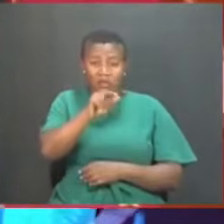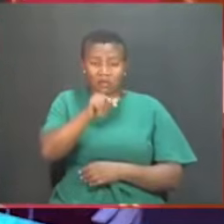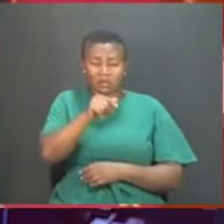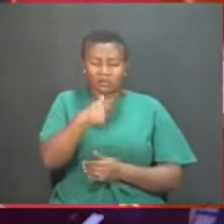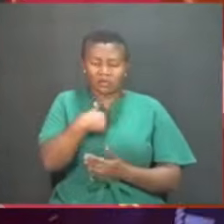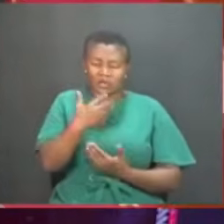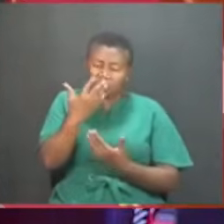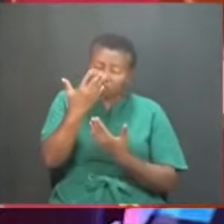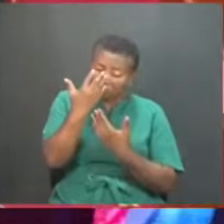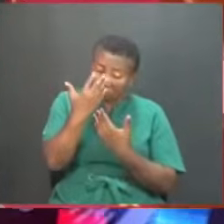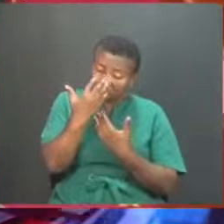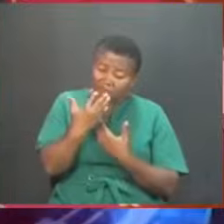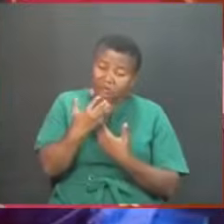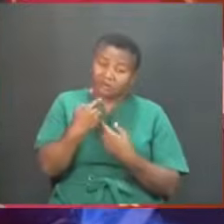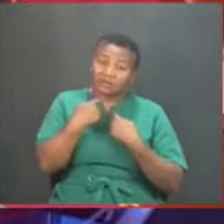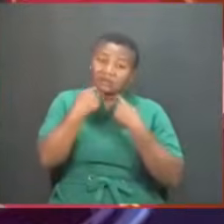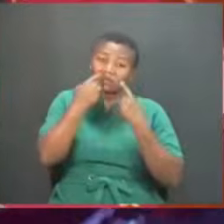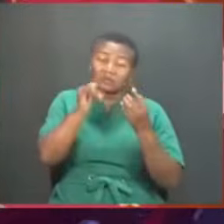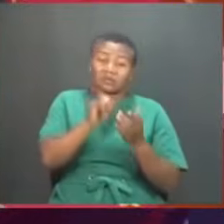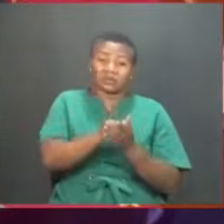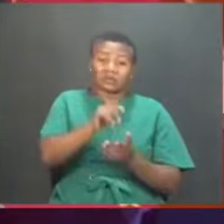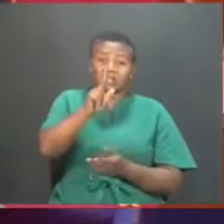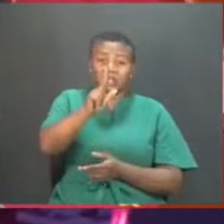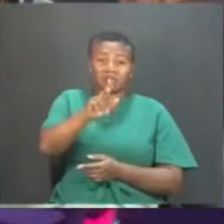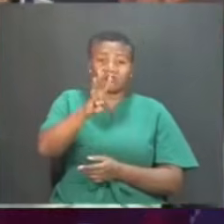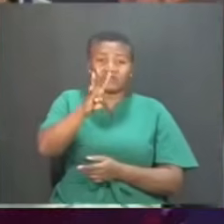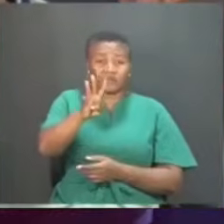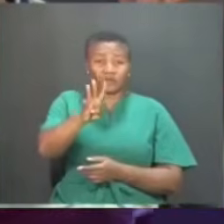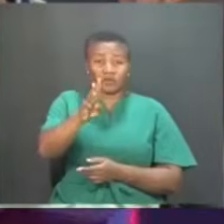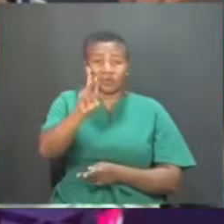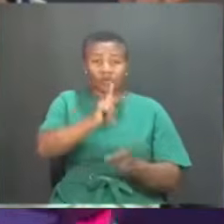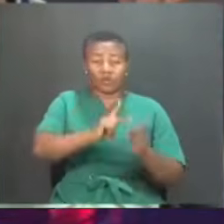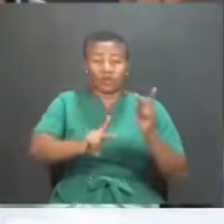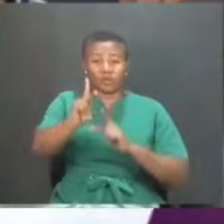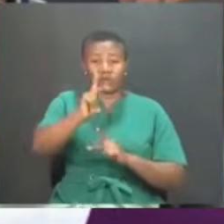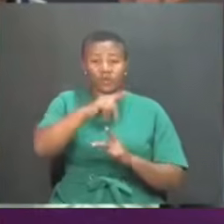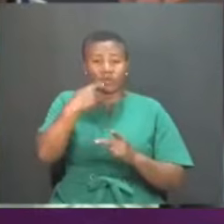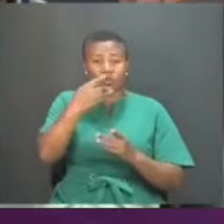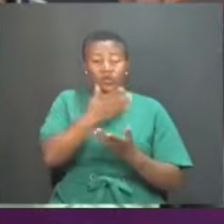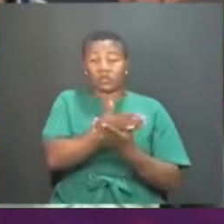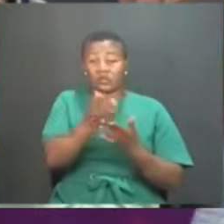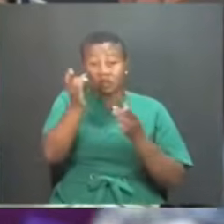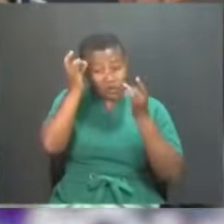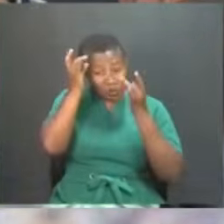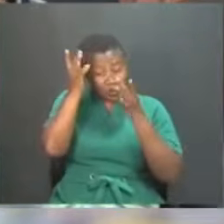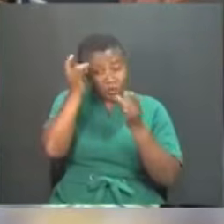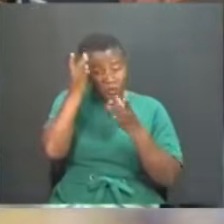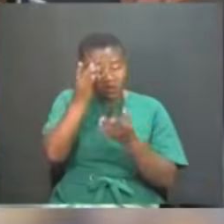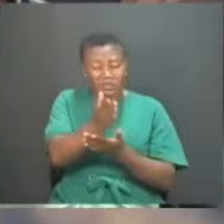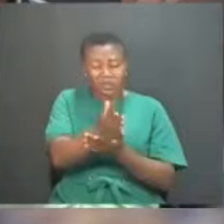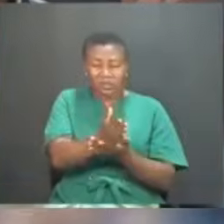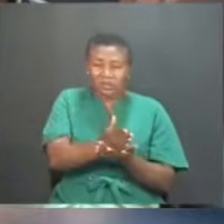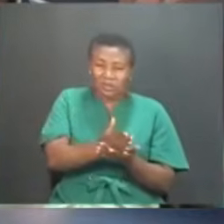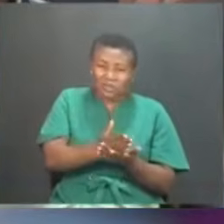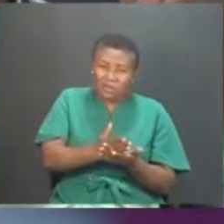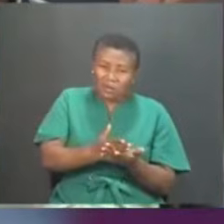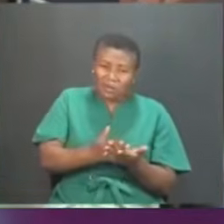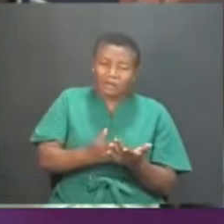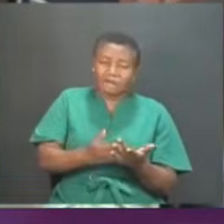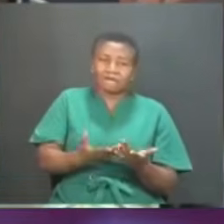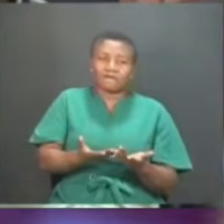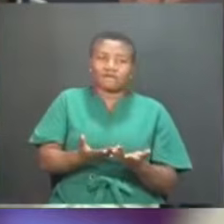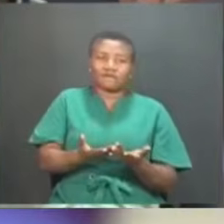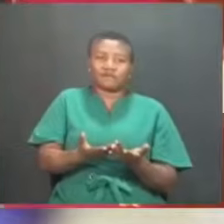report that there were 34 persons who were direct casualties, some of whom are